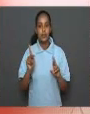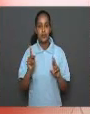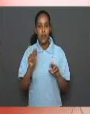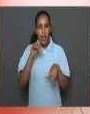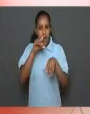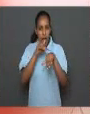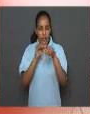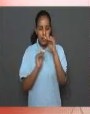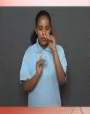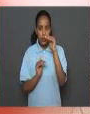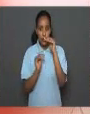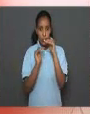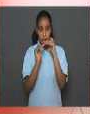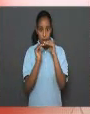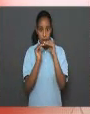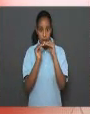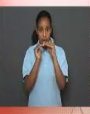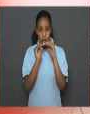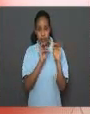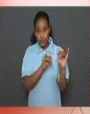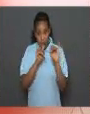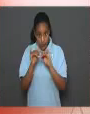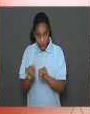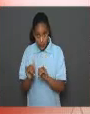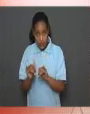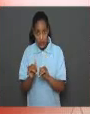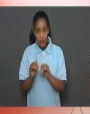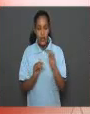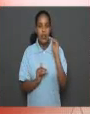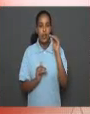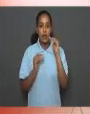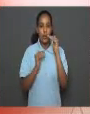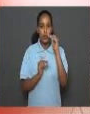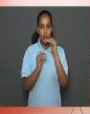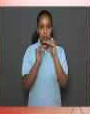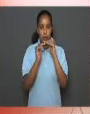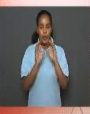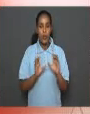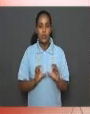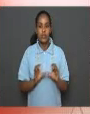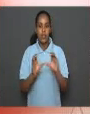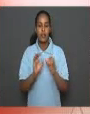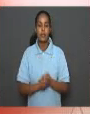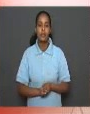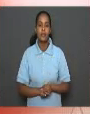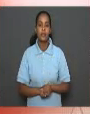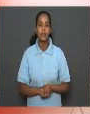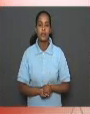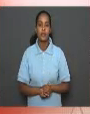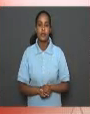at equilibrium in terms of an equilibrium constant.